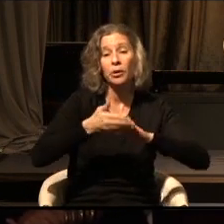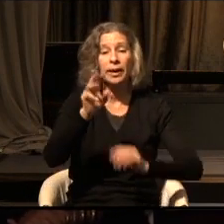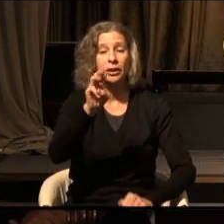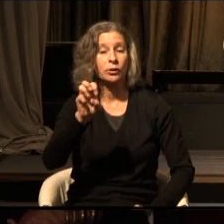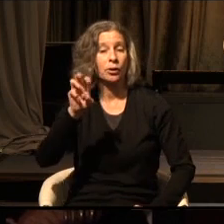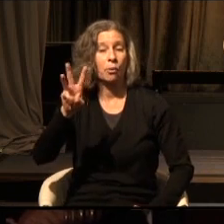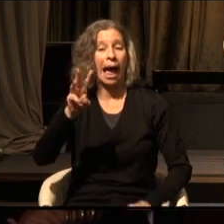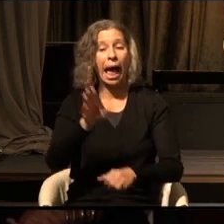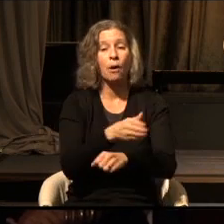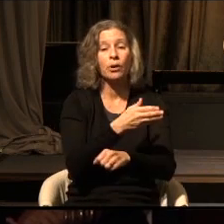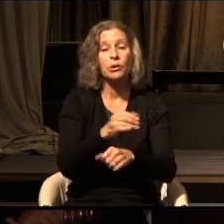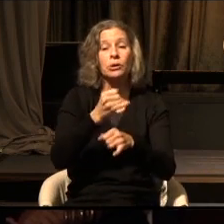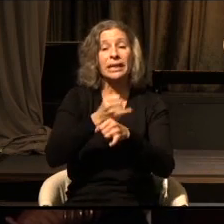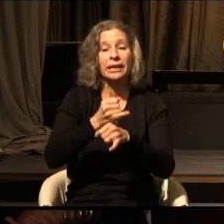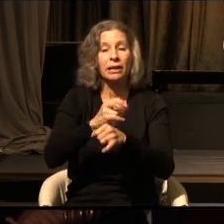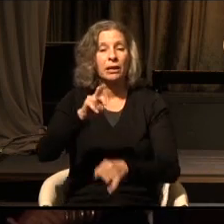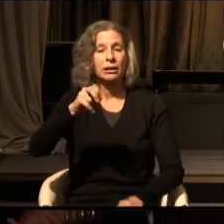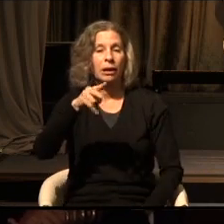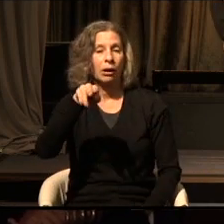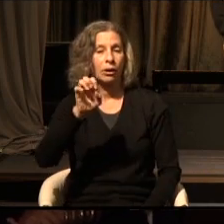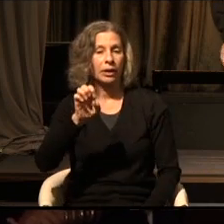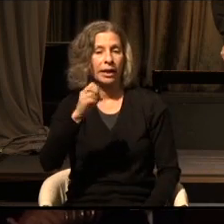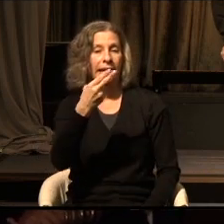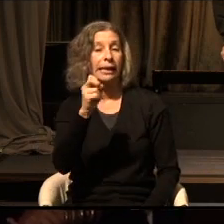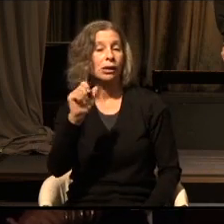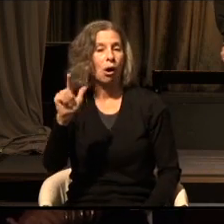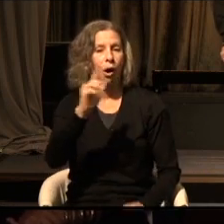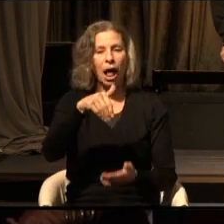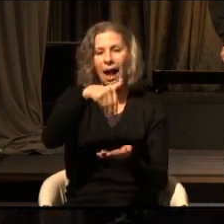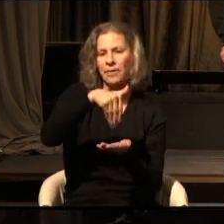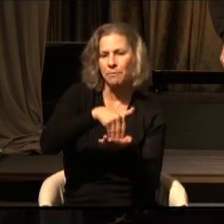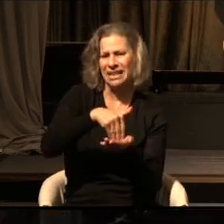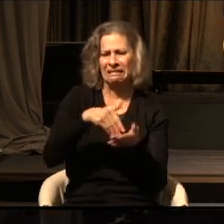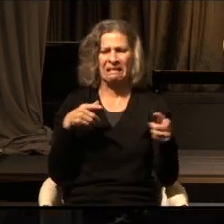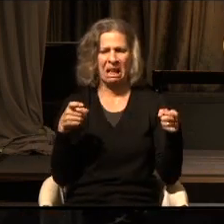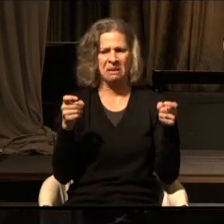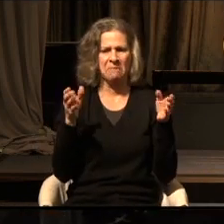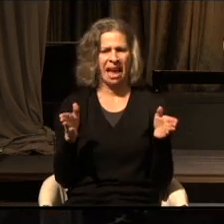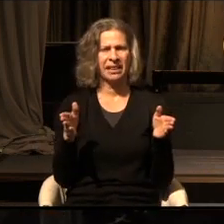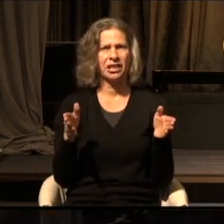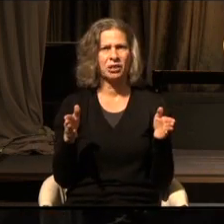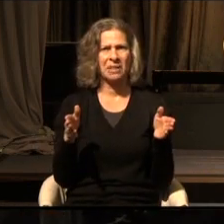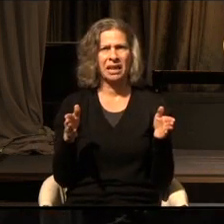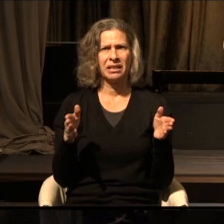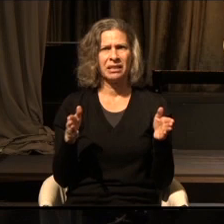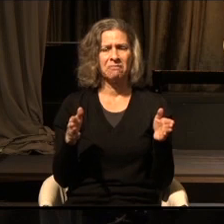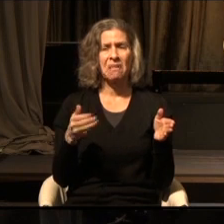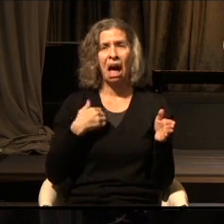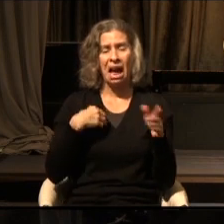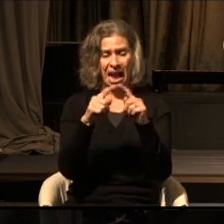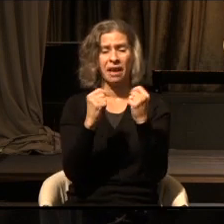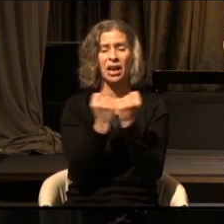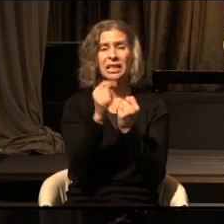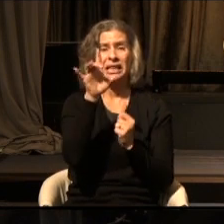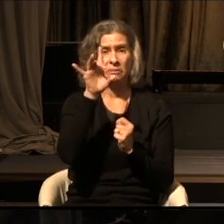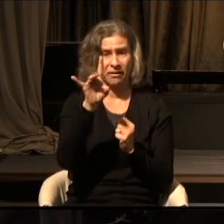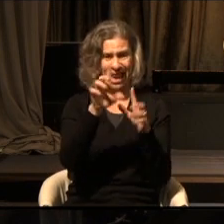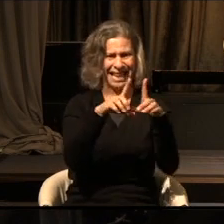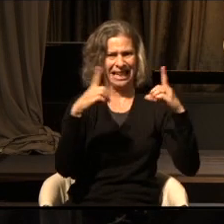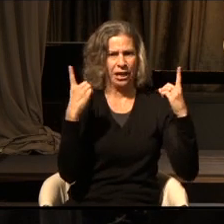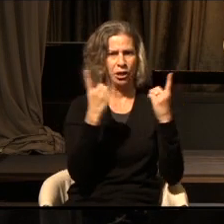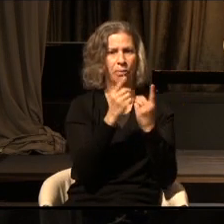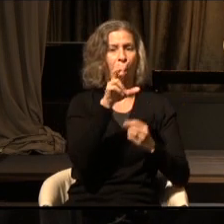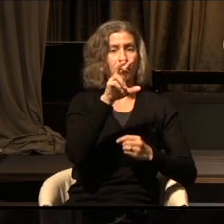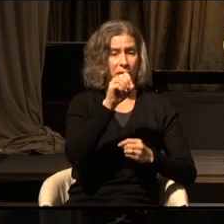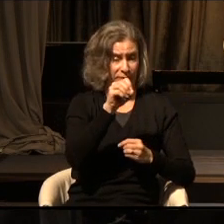Hall. And I'm in the middle of middle management. I lead a team of eight in a department of 30